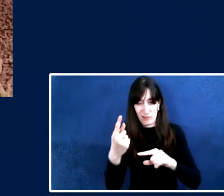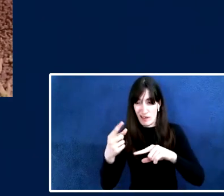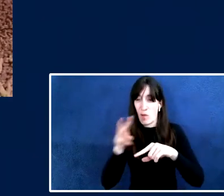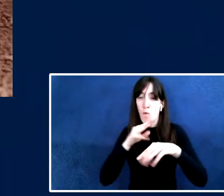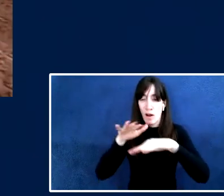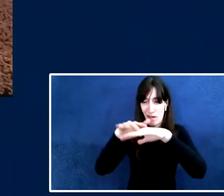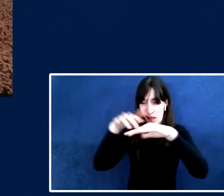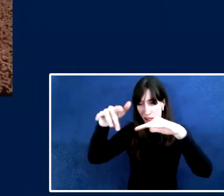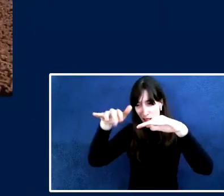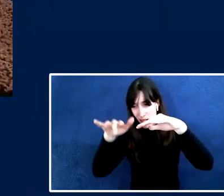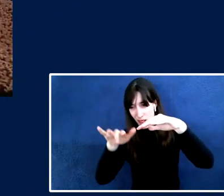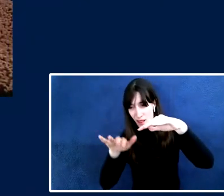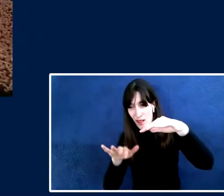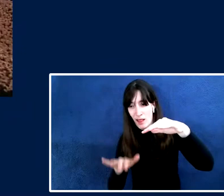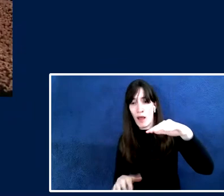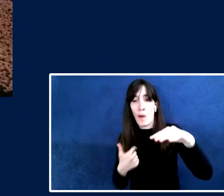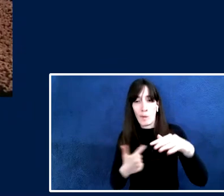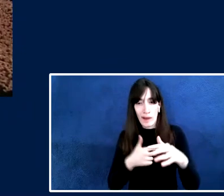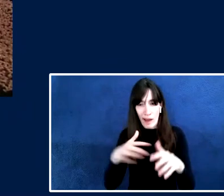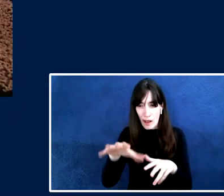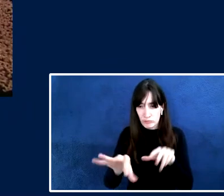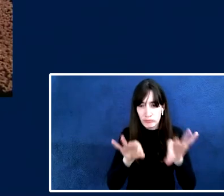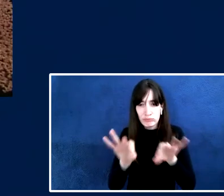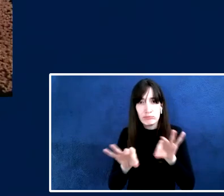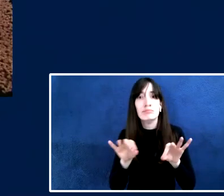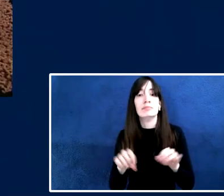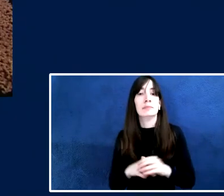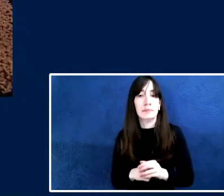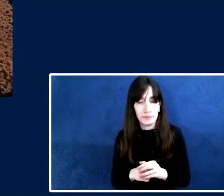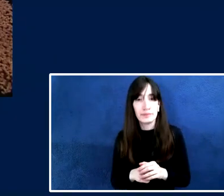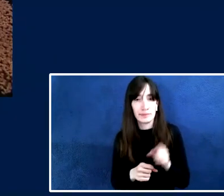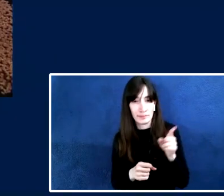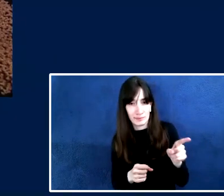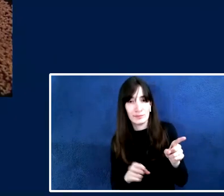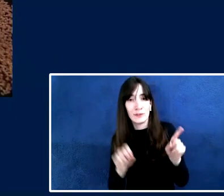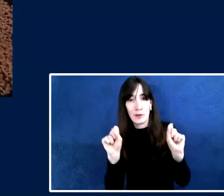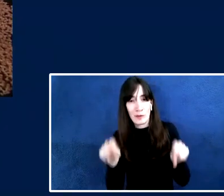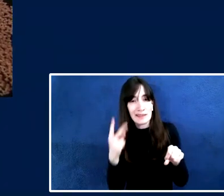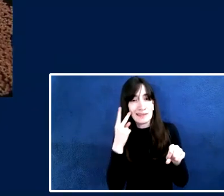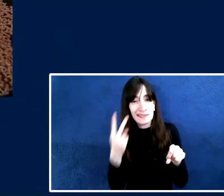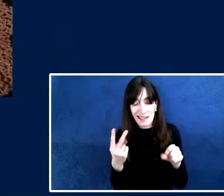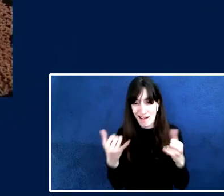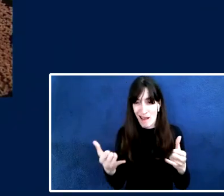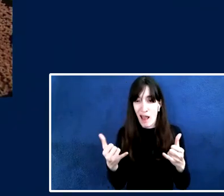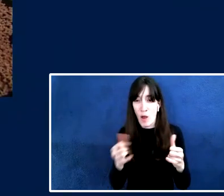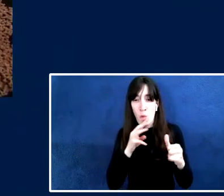minute just to explain that. You can see these particles floating by right now. That's